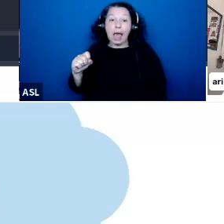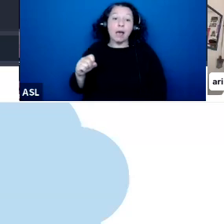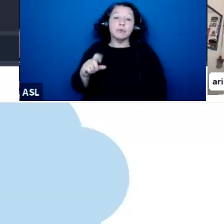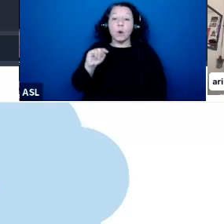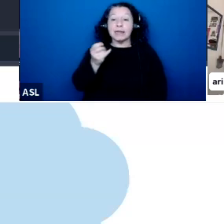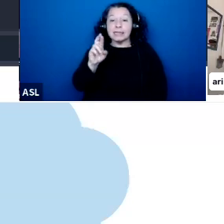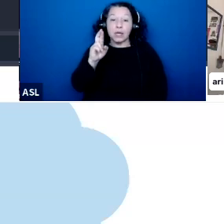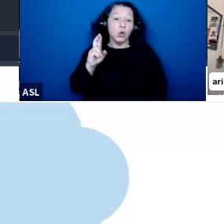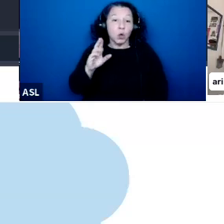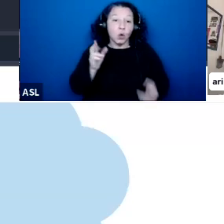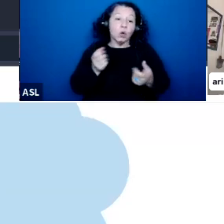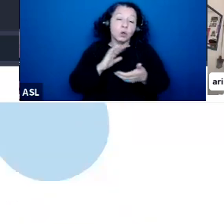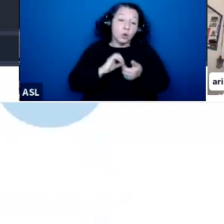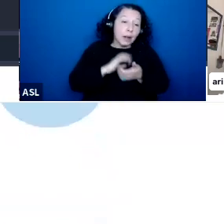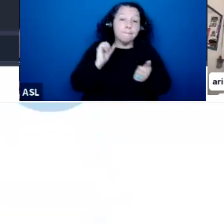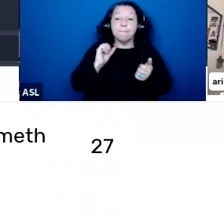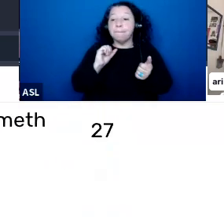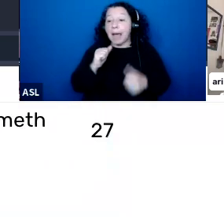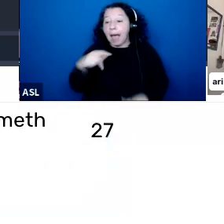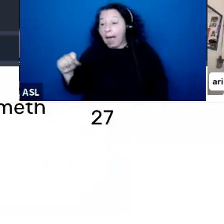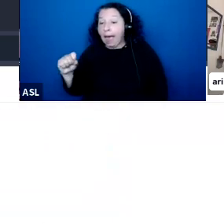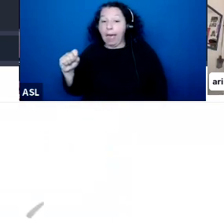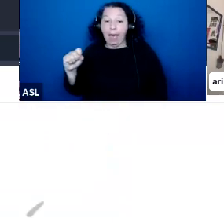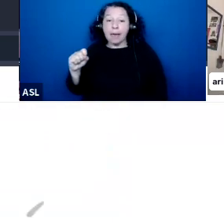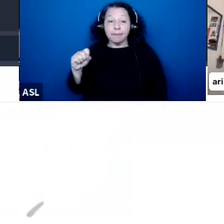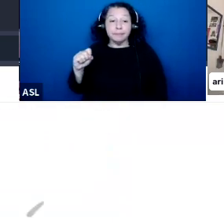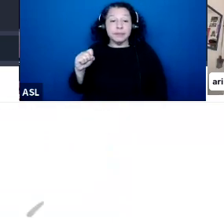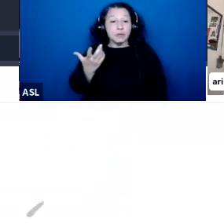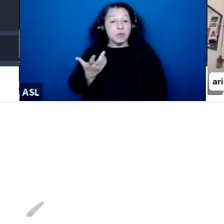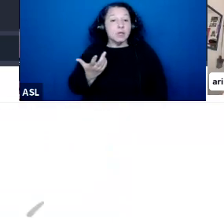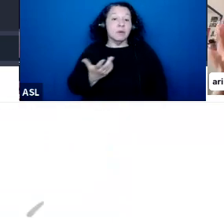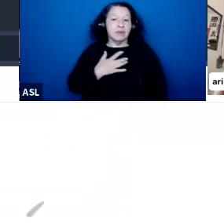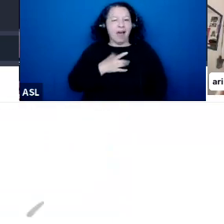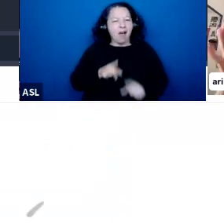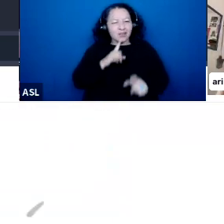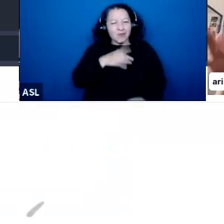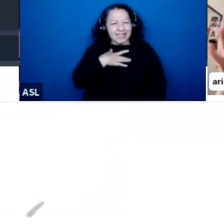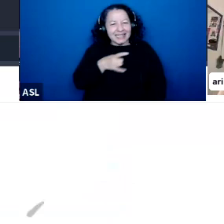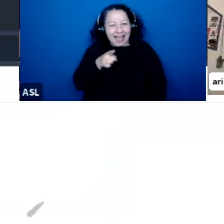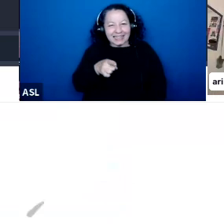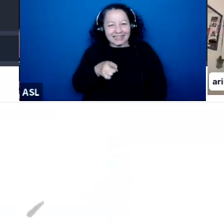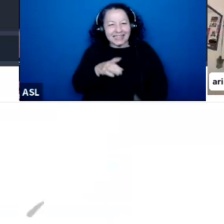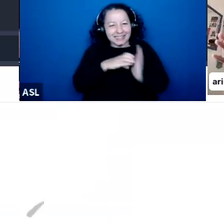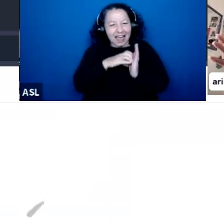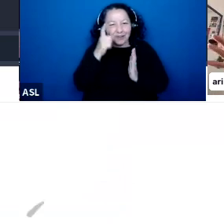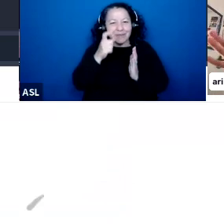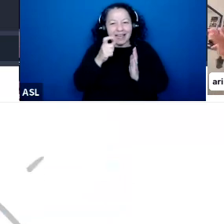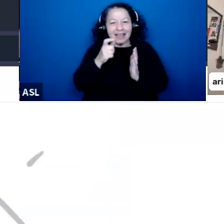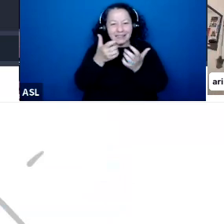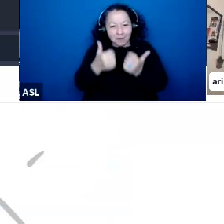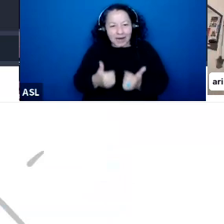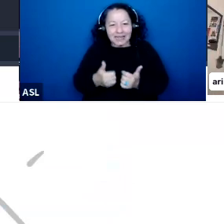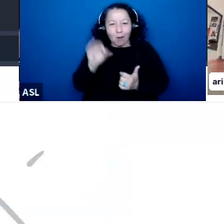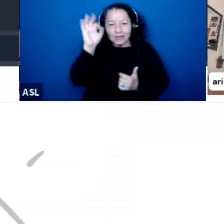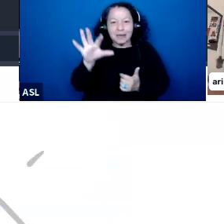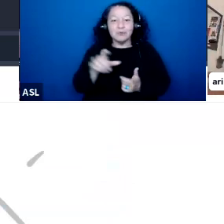up apps. And I also really like about this section that it breaks down tips